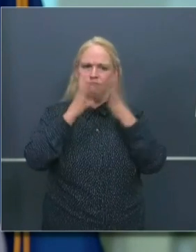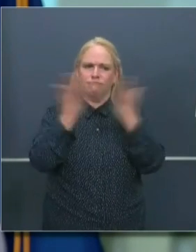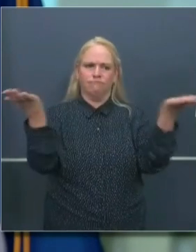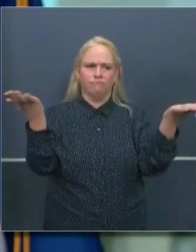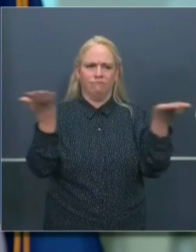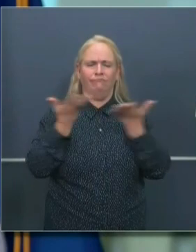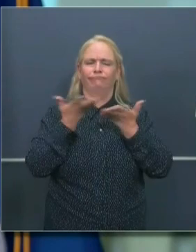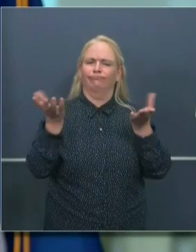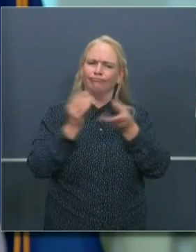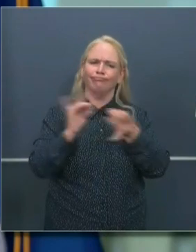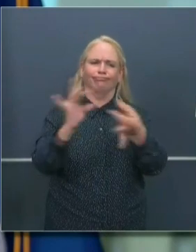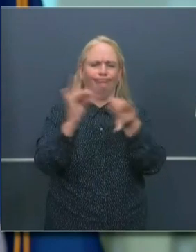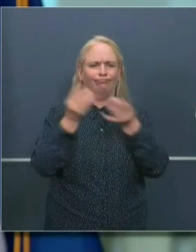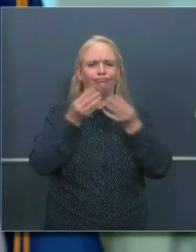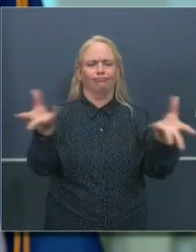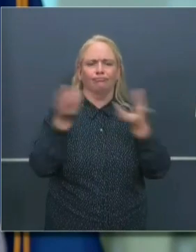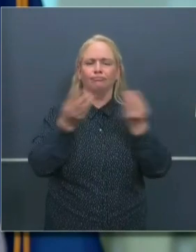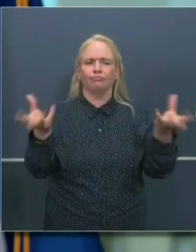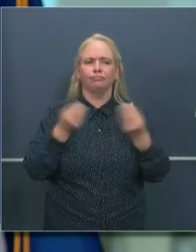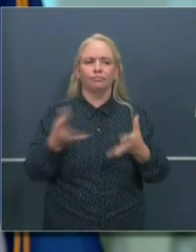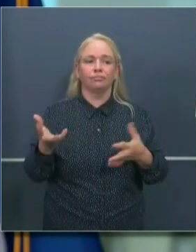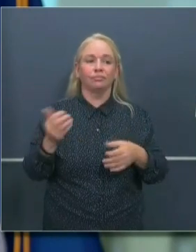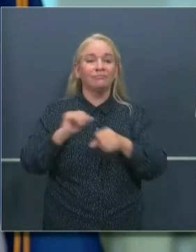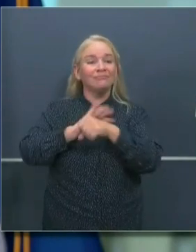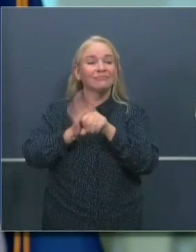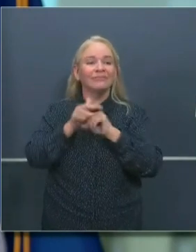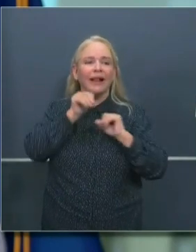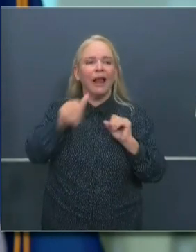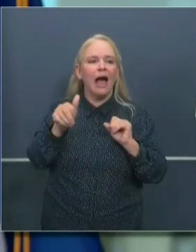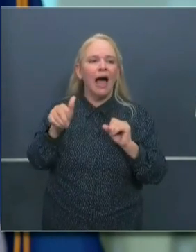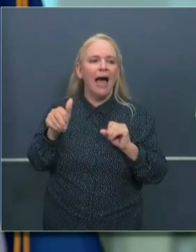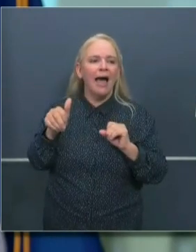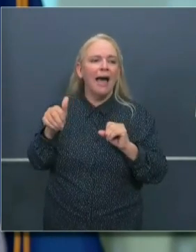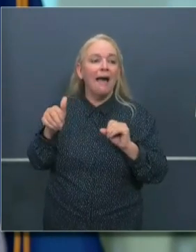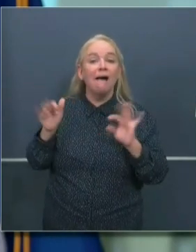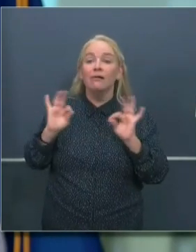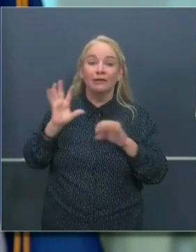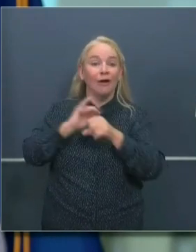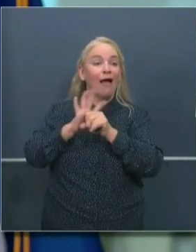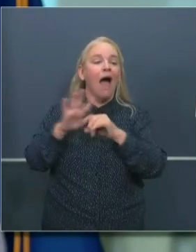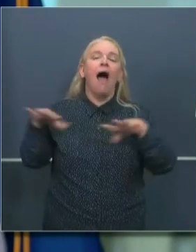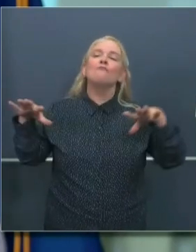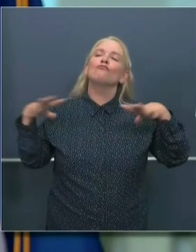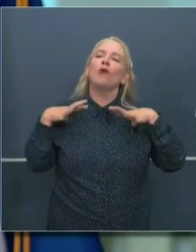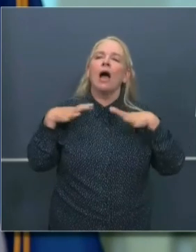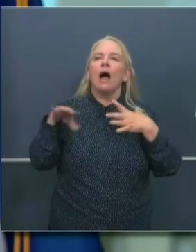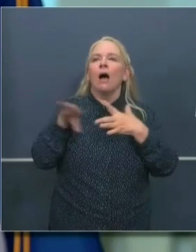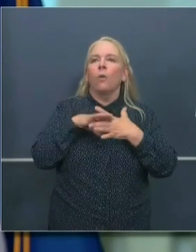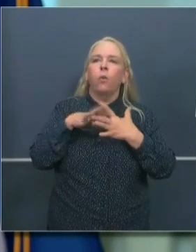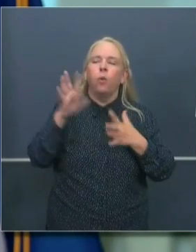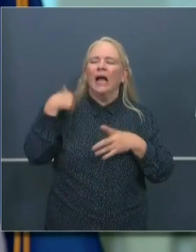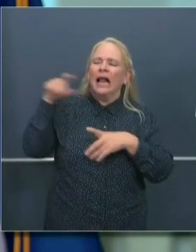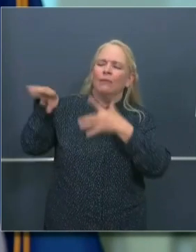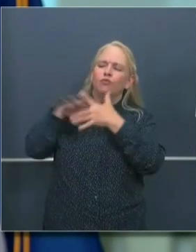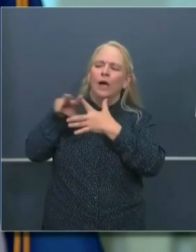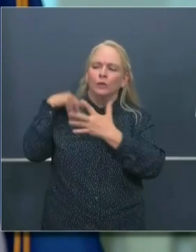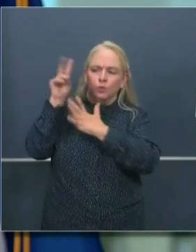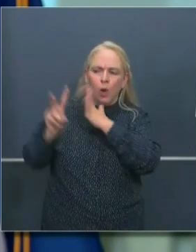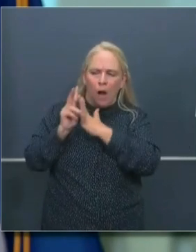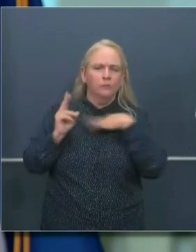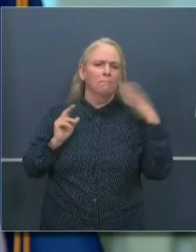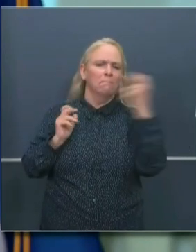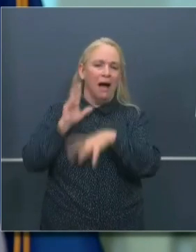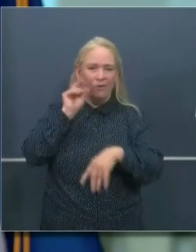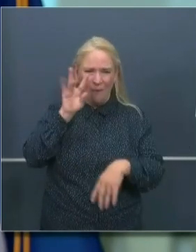disease doesn't take weekends off, nor do we, in terms of updating our health advice and counsel.